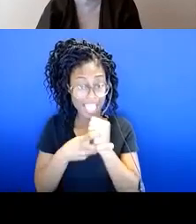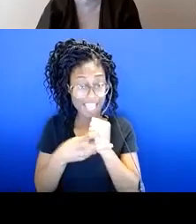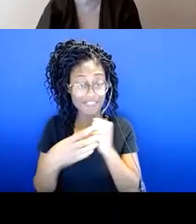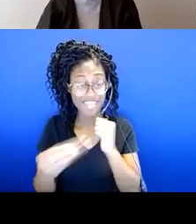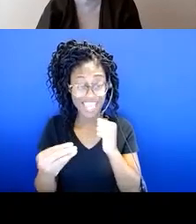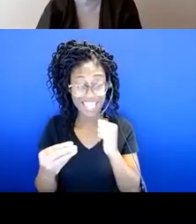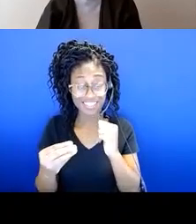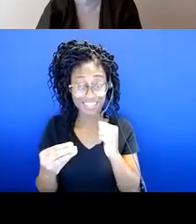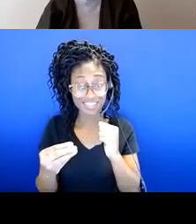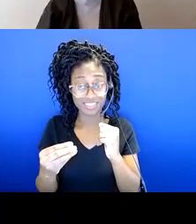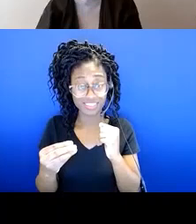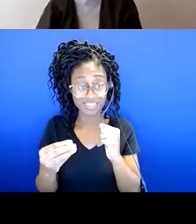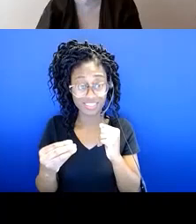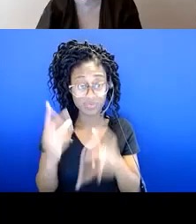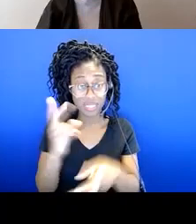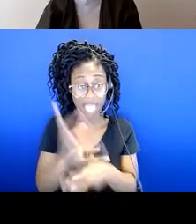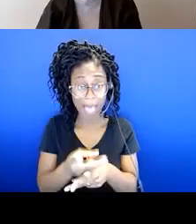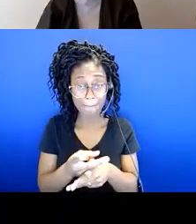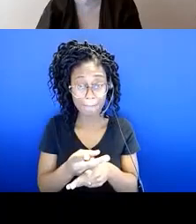the session.